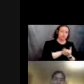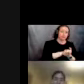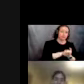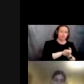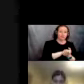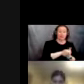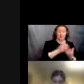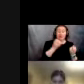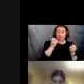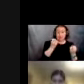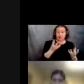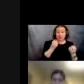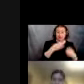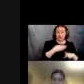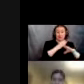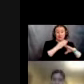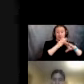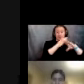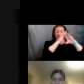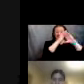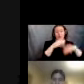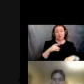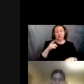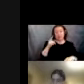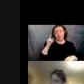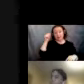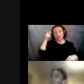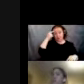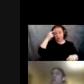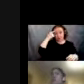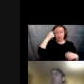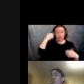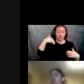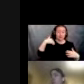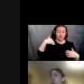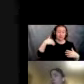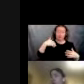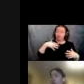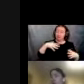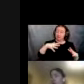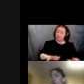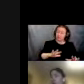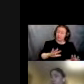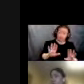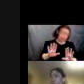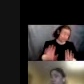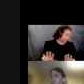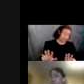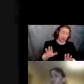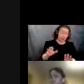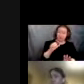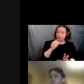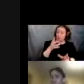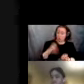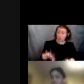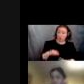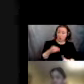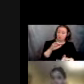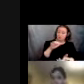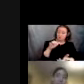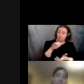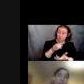many obstacles. The government strongly discouraged interracial relationships between soldiers and